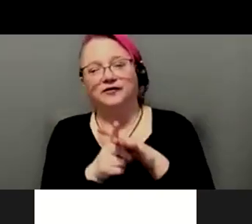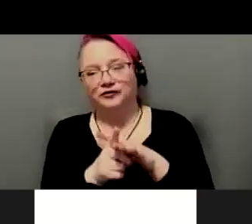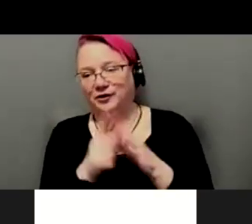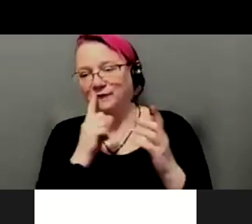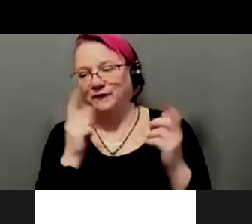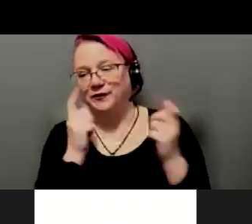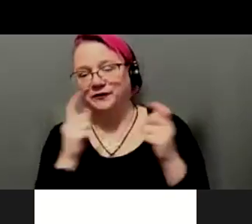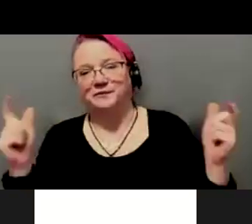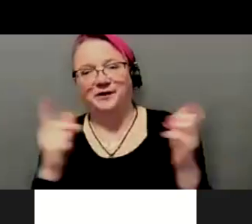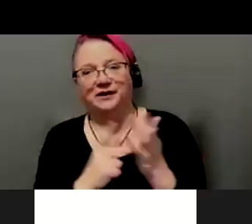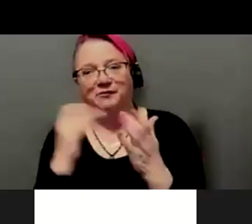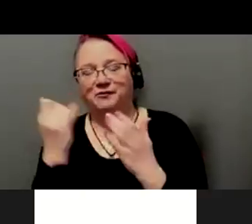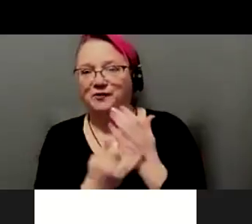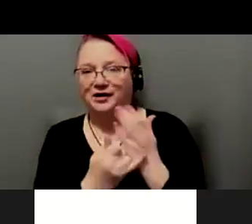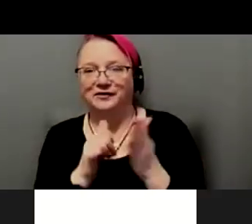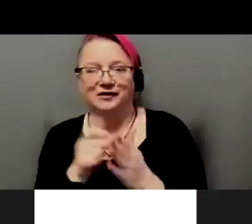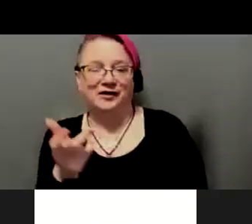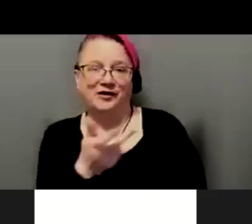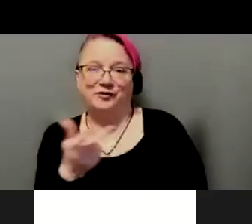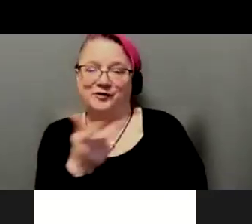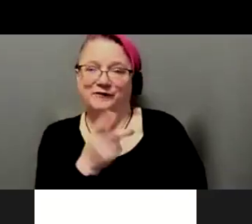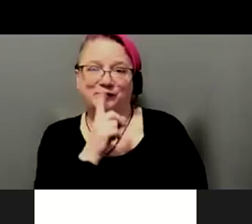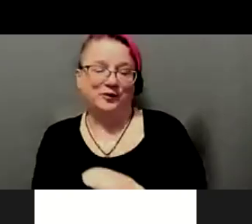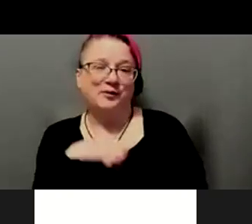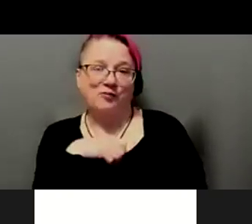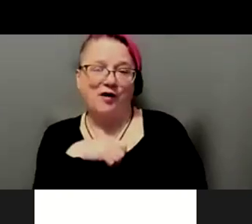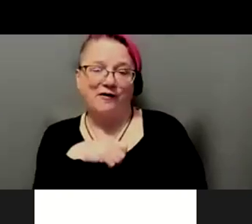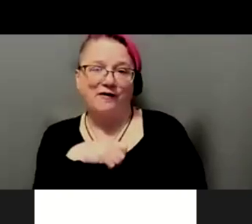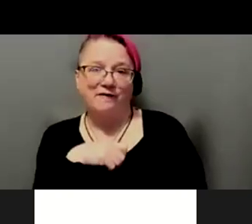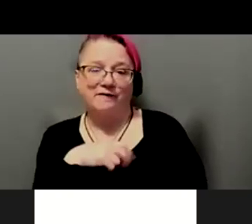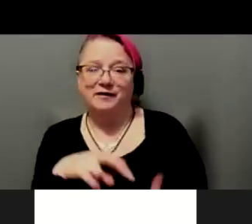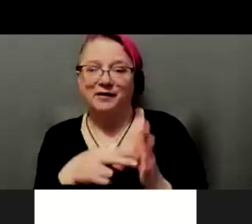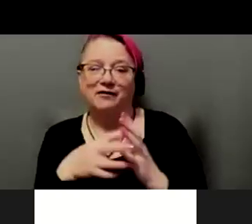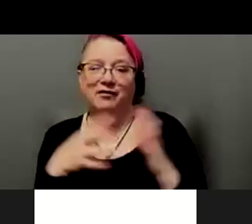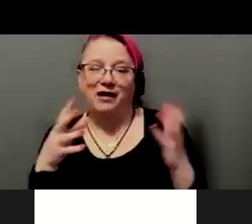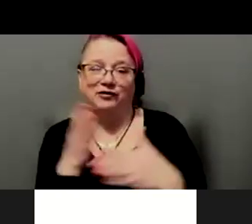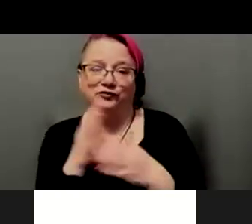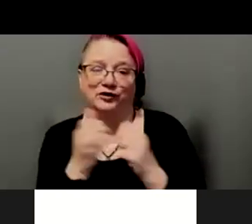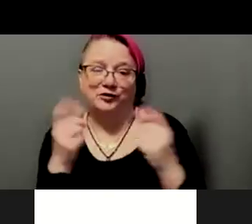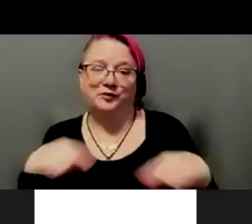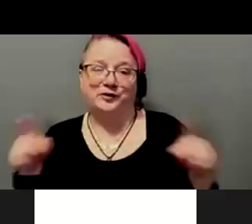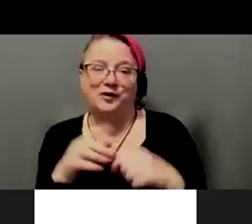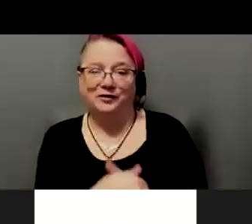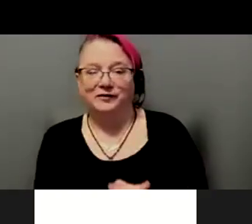big project that the three of us are really proud of. It meant a lot to share it with you all.